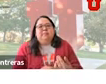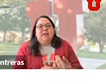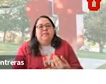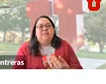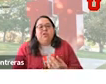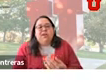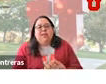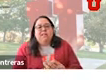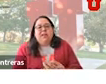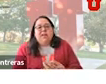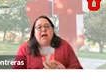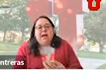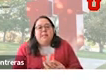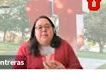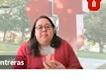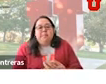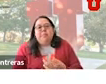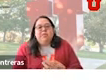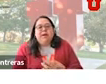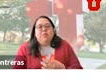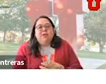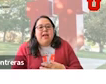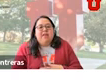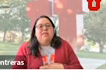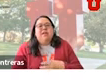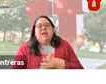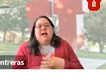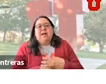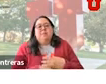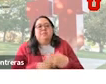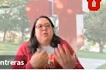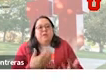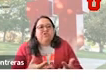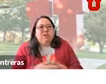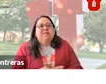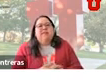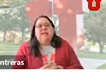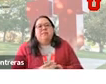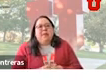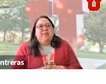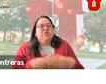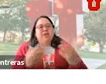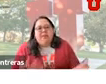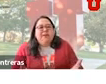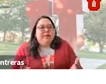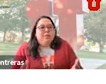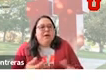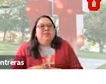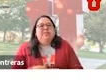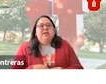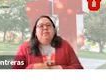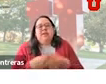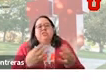there is people that will have wheelchairs. Maybe you're having